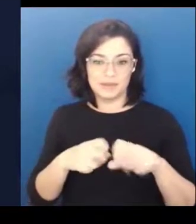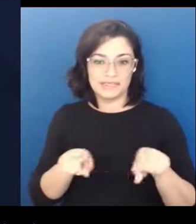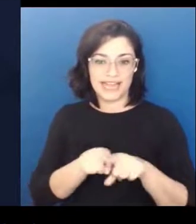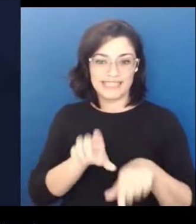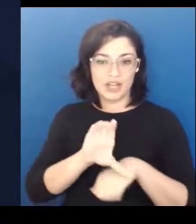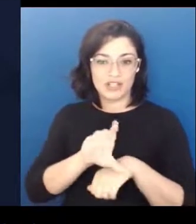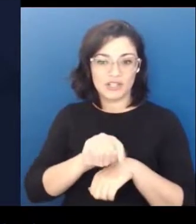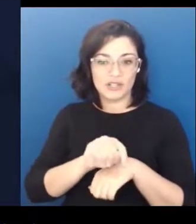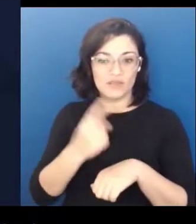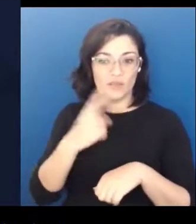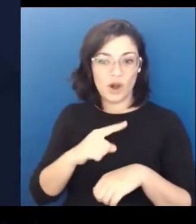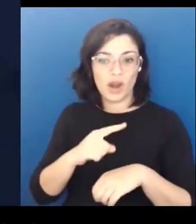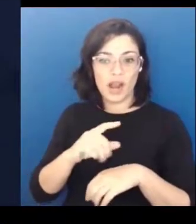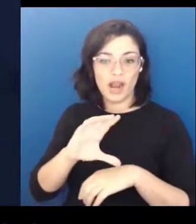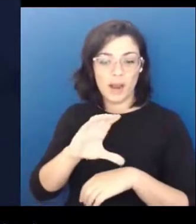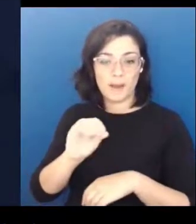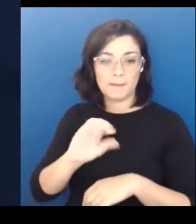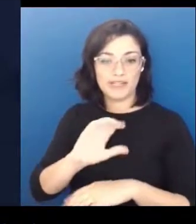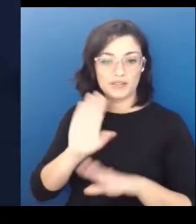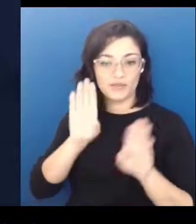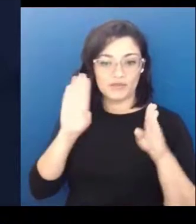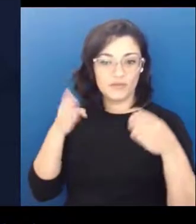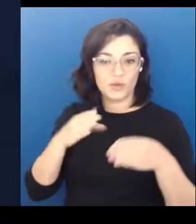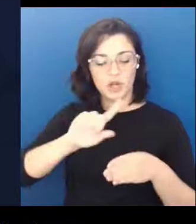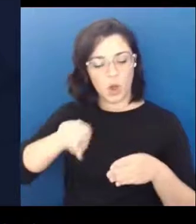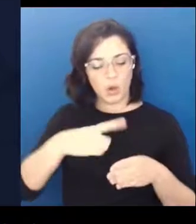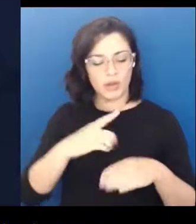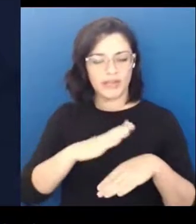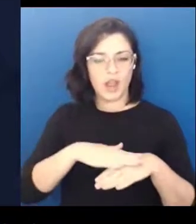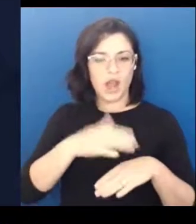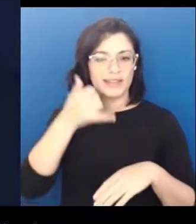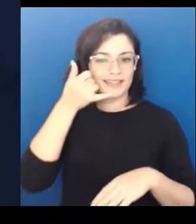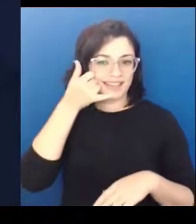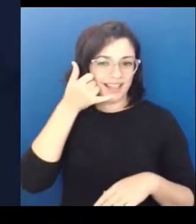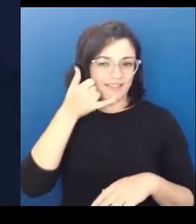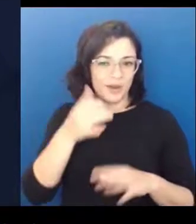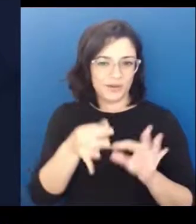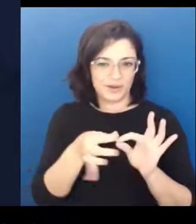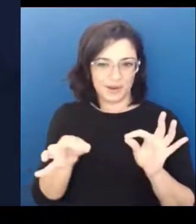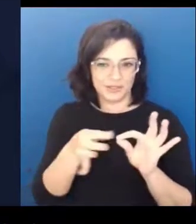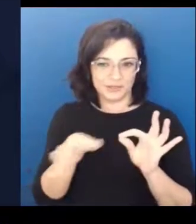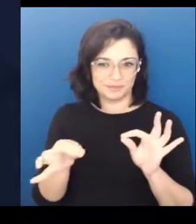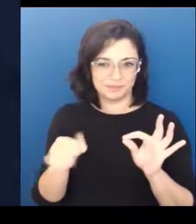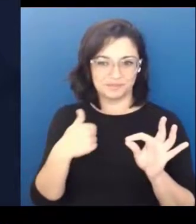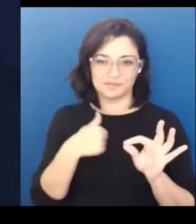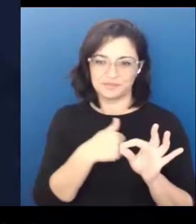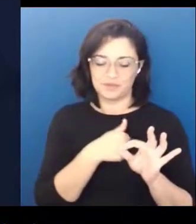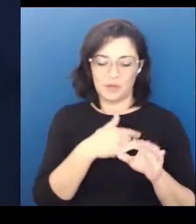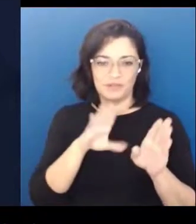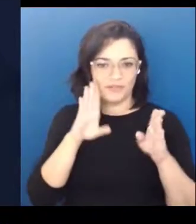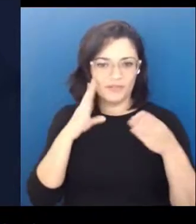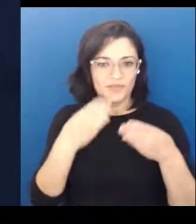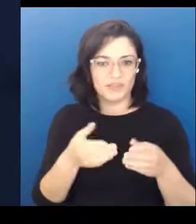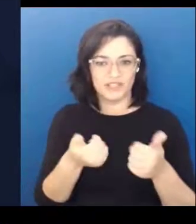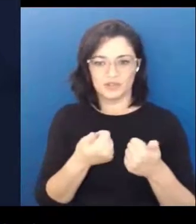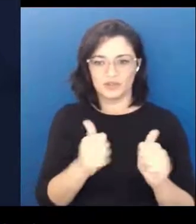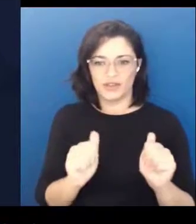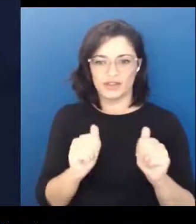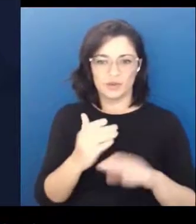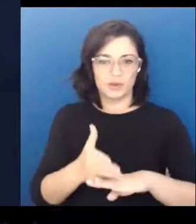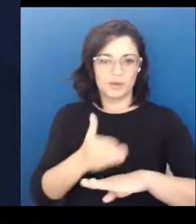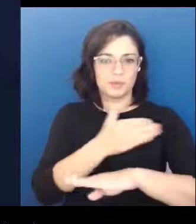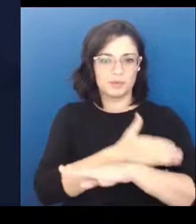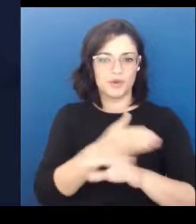focused only on telephone captioning. And we've been focused on trying to improve the quality of captioning